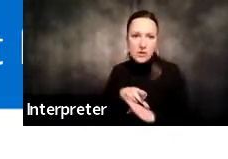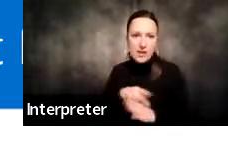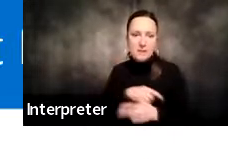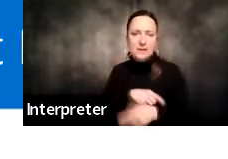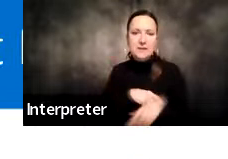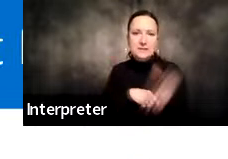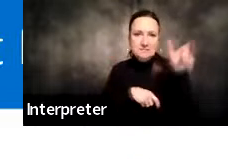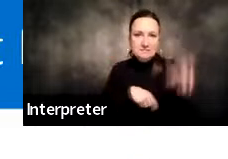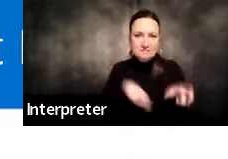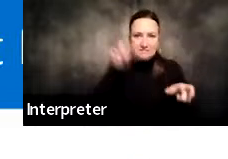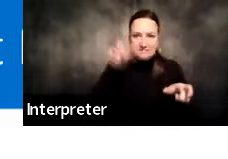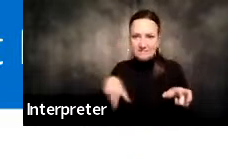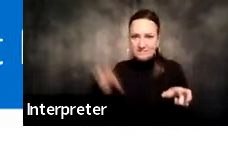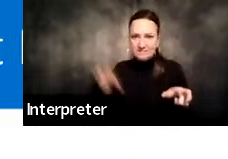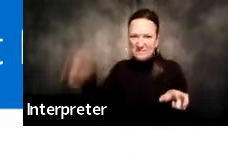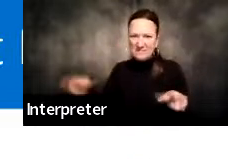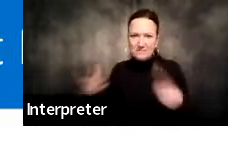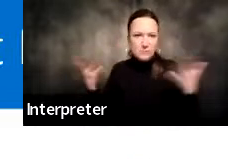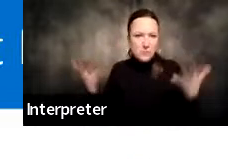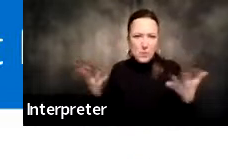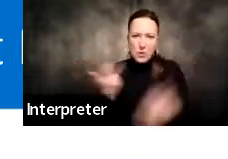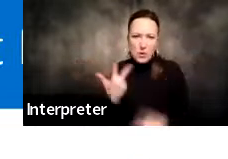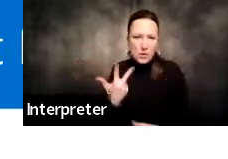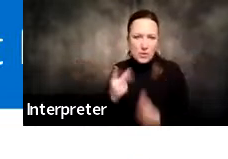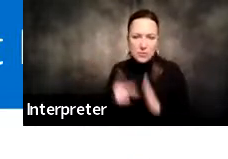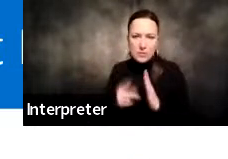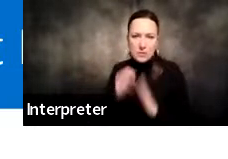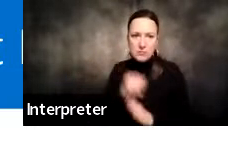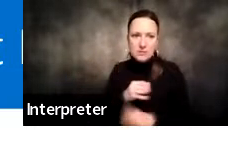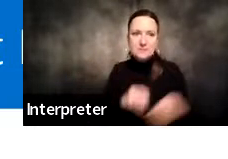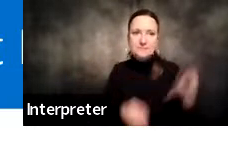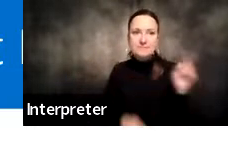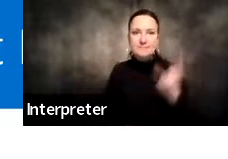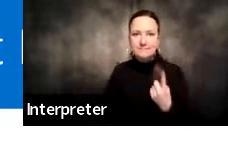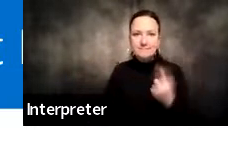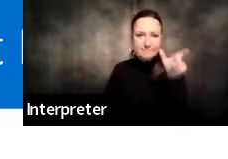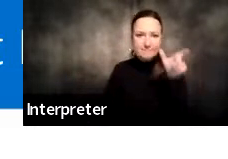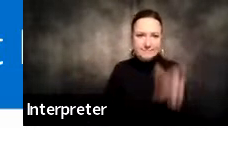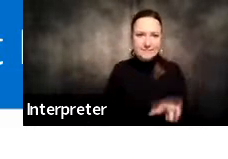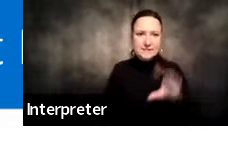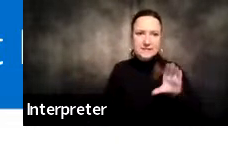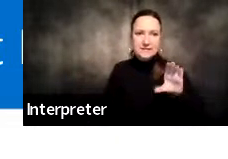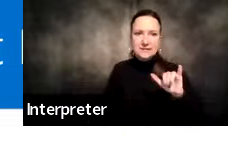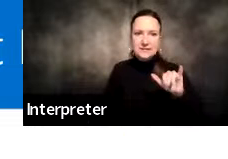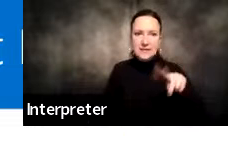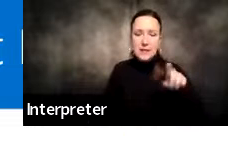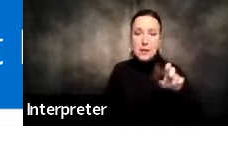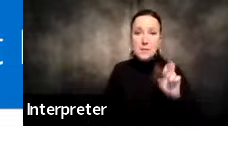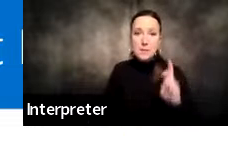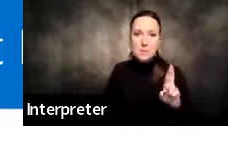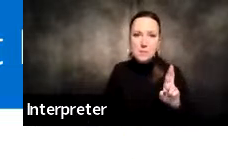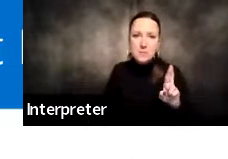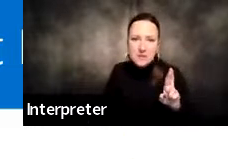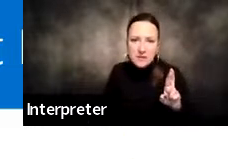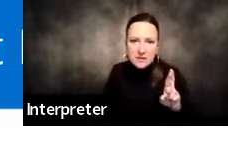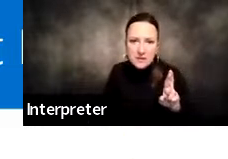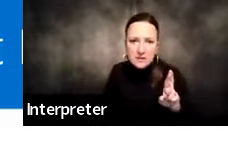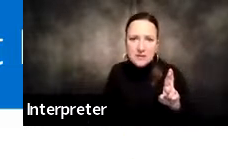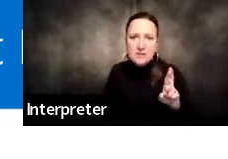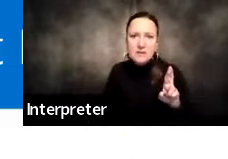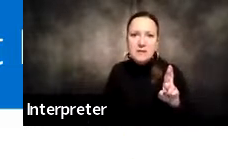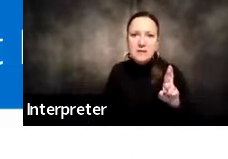So what's the difference between these projects? So CYPR is what the buy block project falls